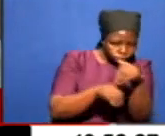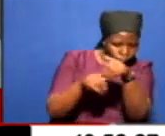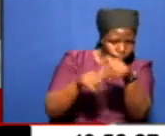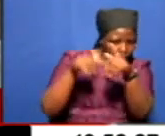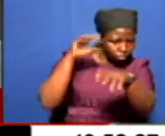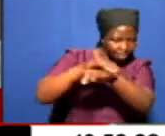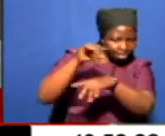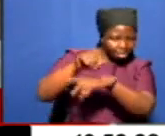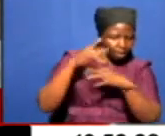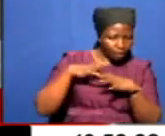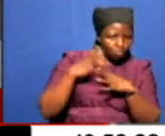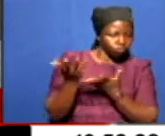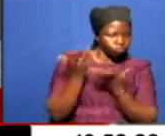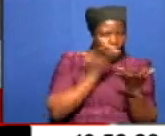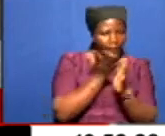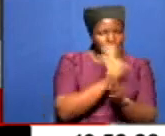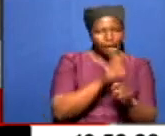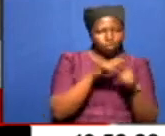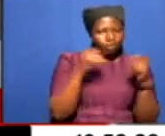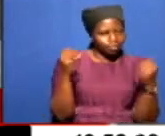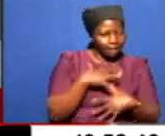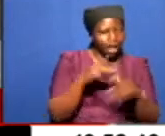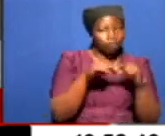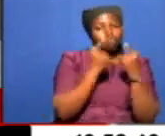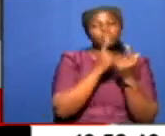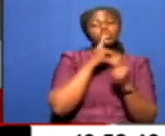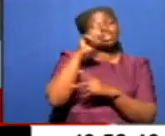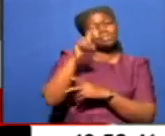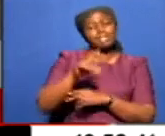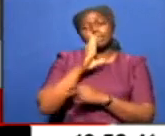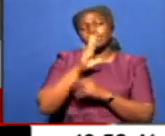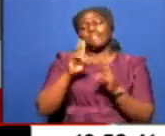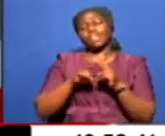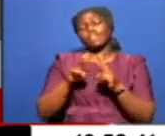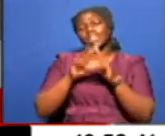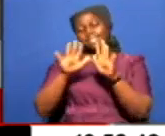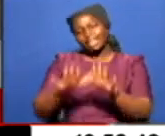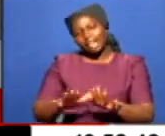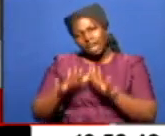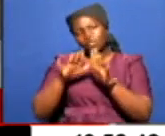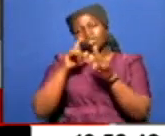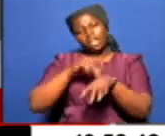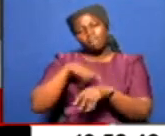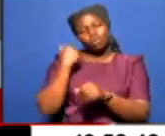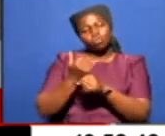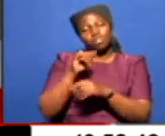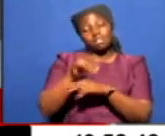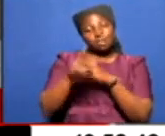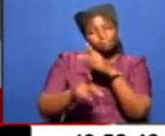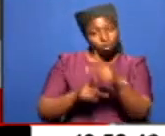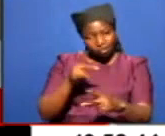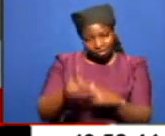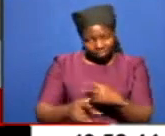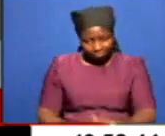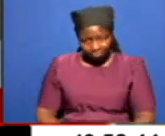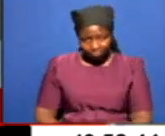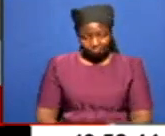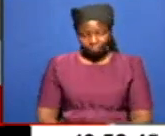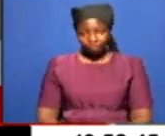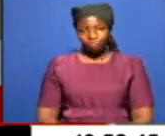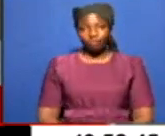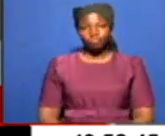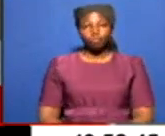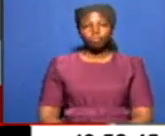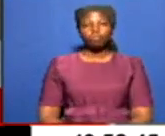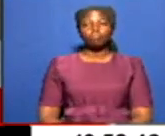So we really have to be very careful when we are disengaging, de-radicalizing, rehabilitating and reintegrating this youth.